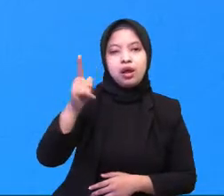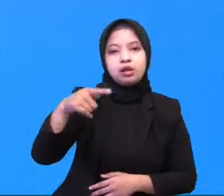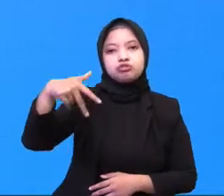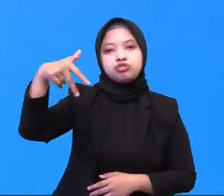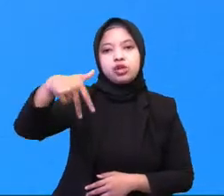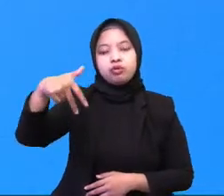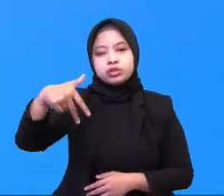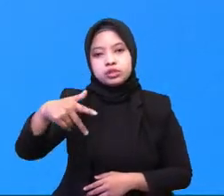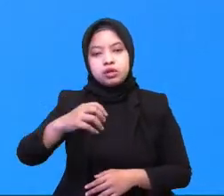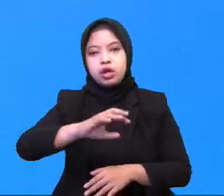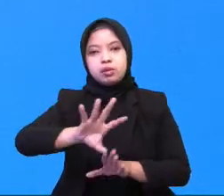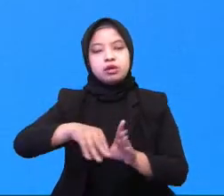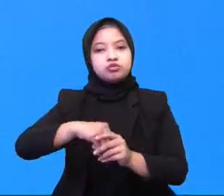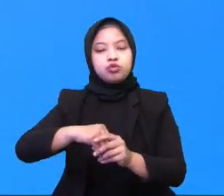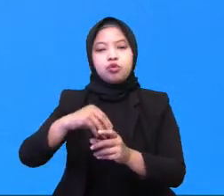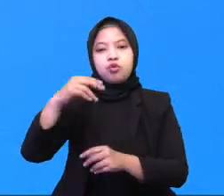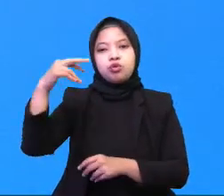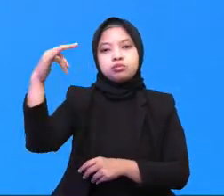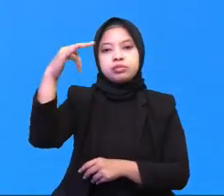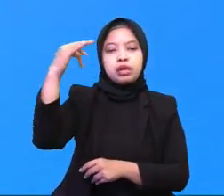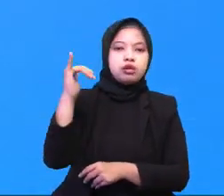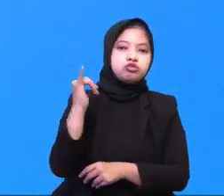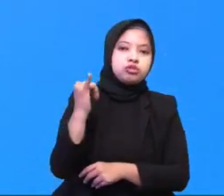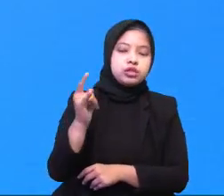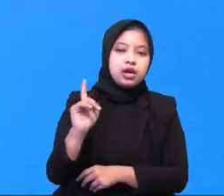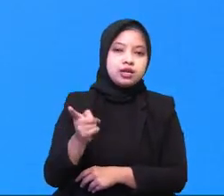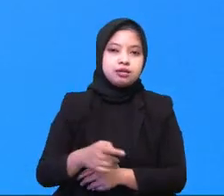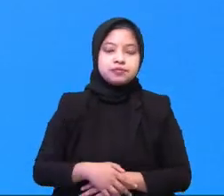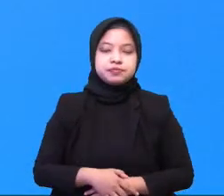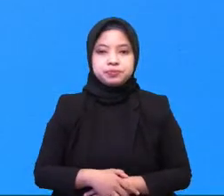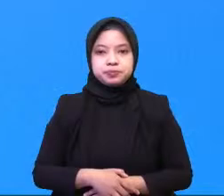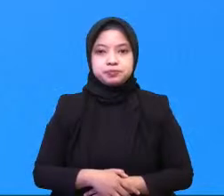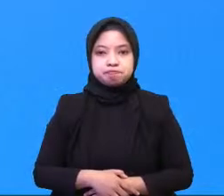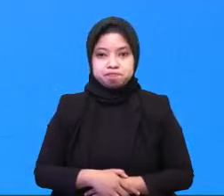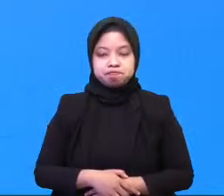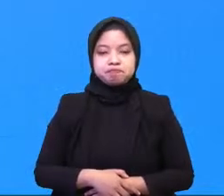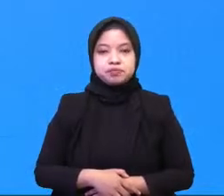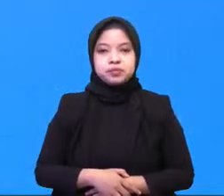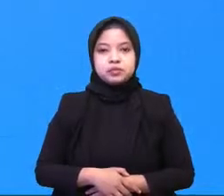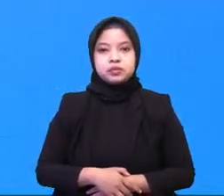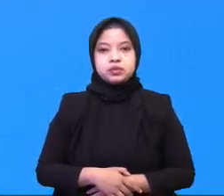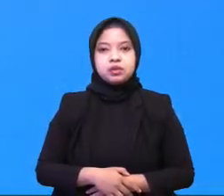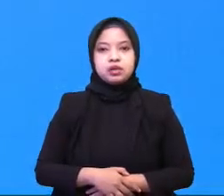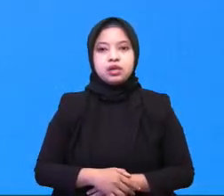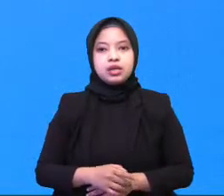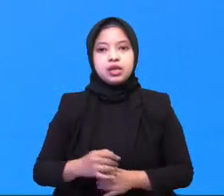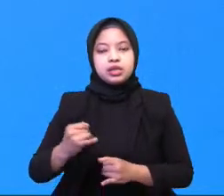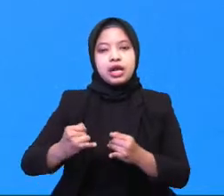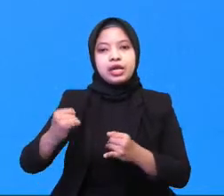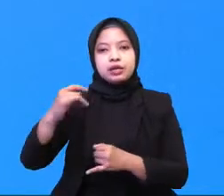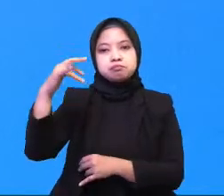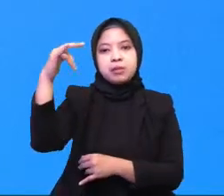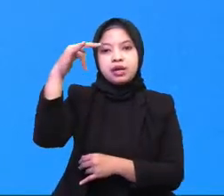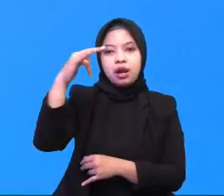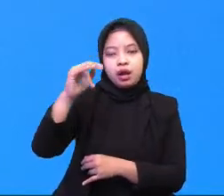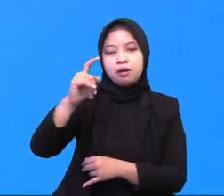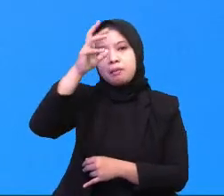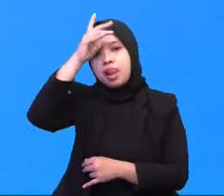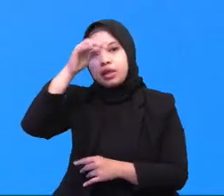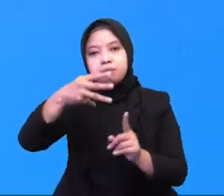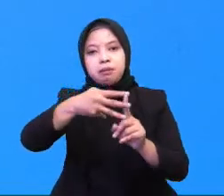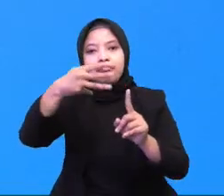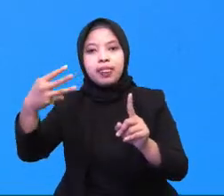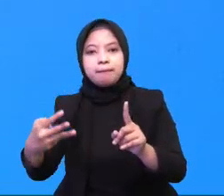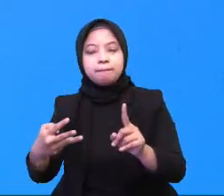Sulawesi, and Yogyakarta, Special Regions of Yogyakarta. And the seaport is Tanjung Benoa in Bali,